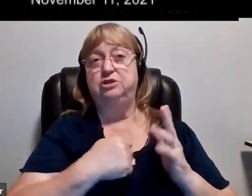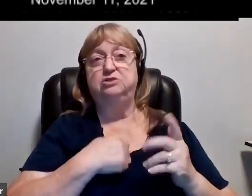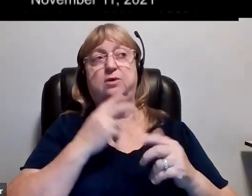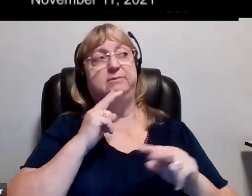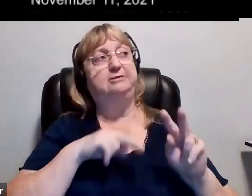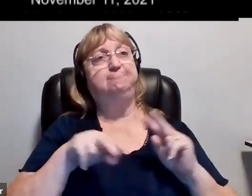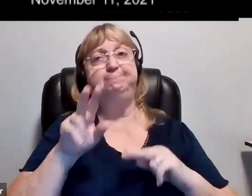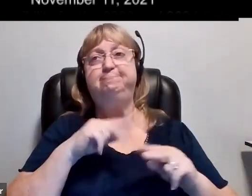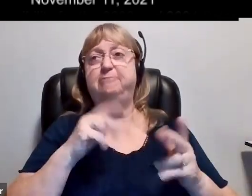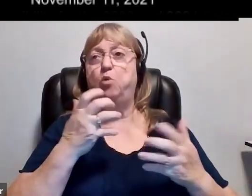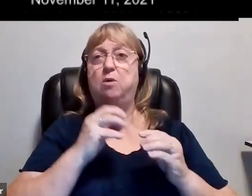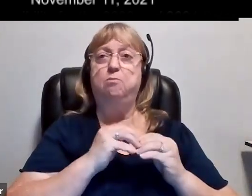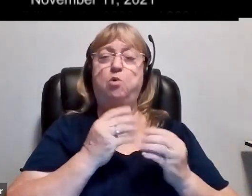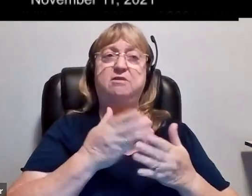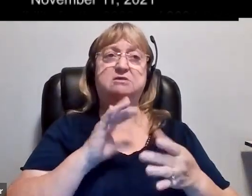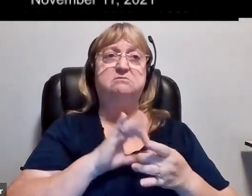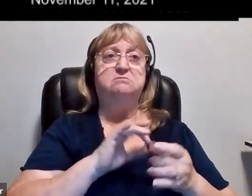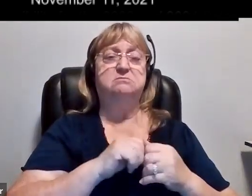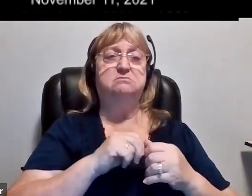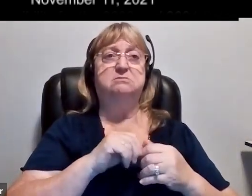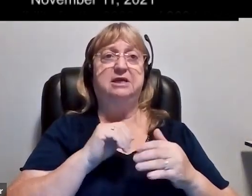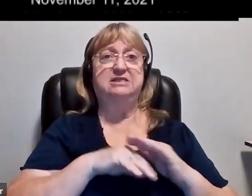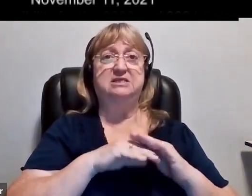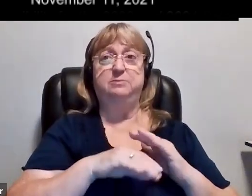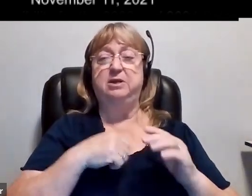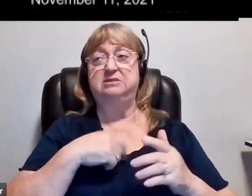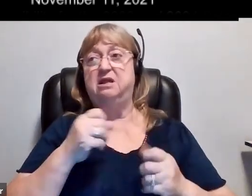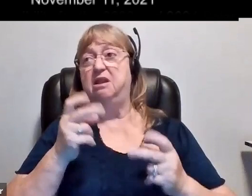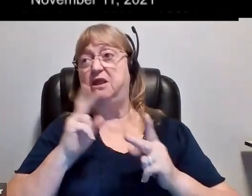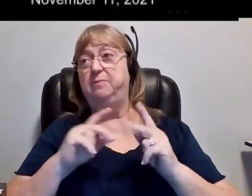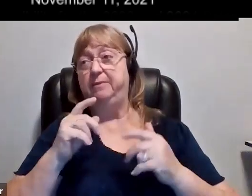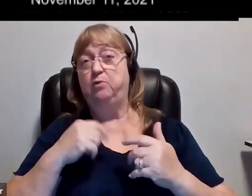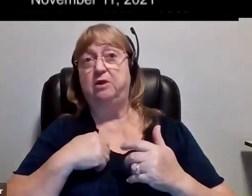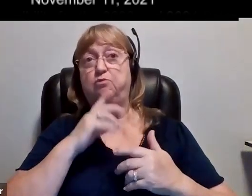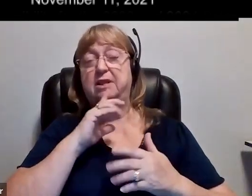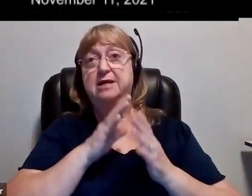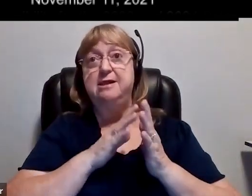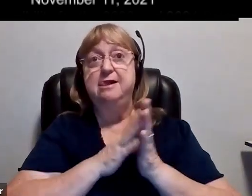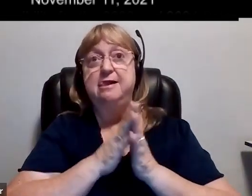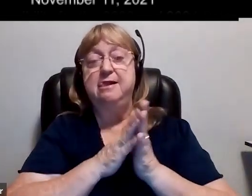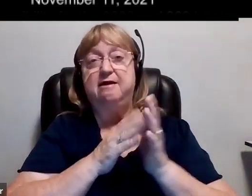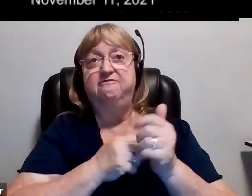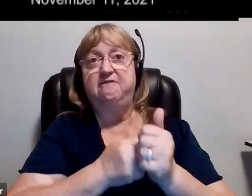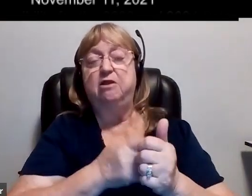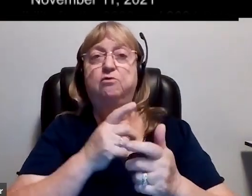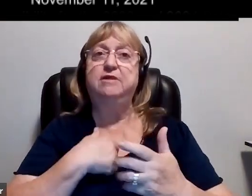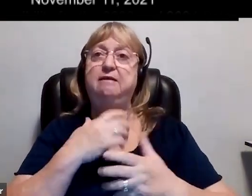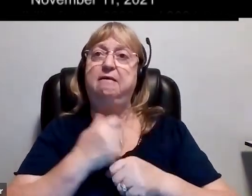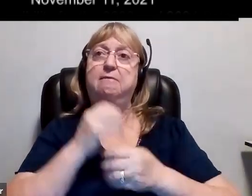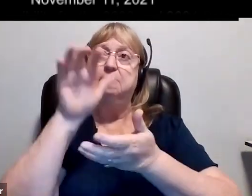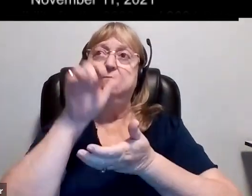accessibility. And I realized that a lot of people that live their passion get their own money. And so I started grant writing in a big